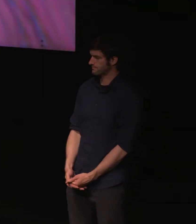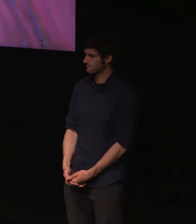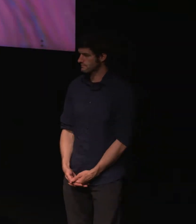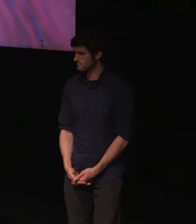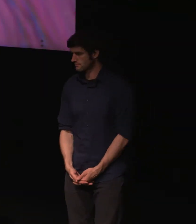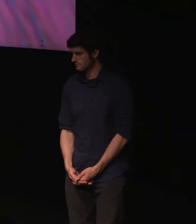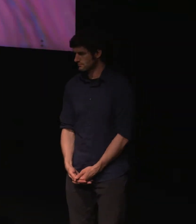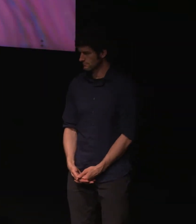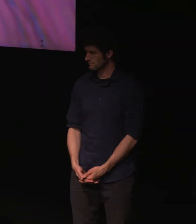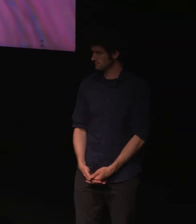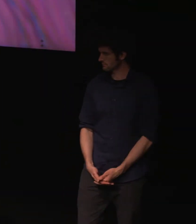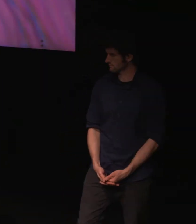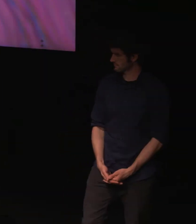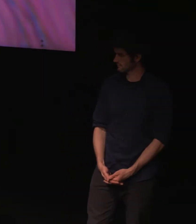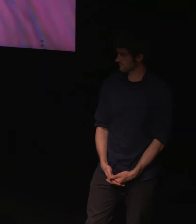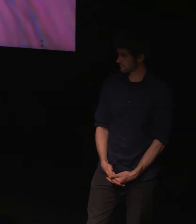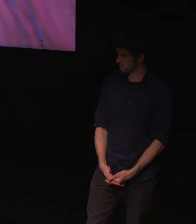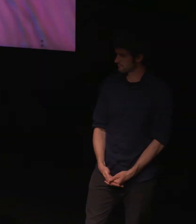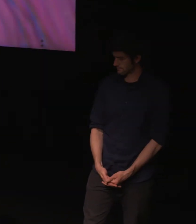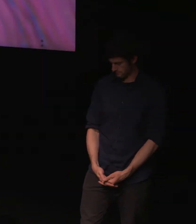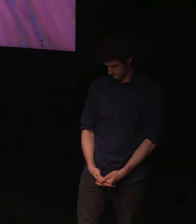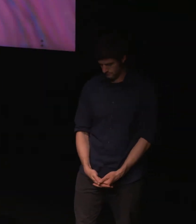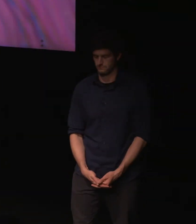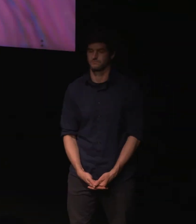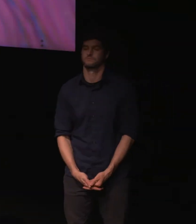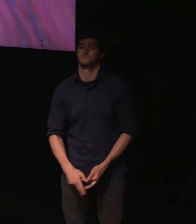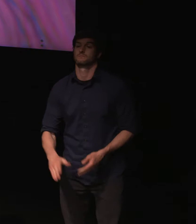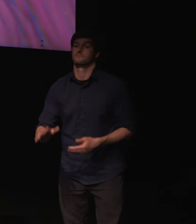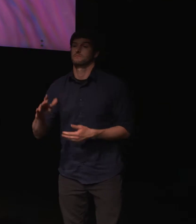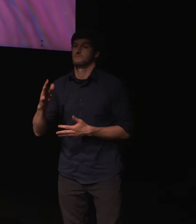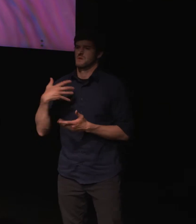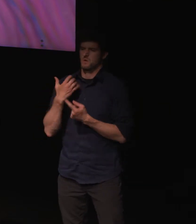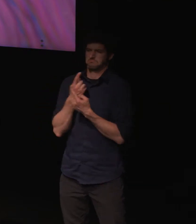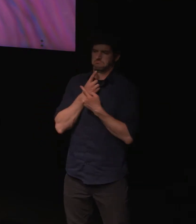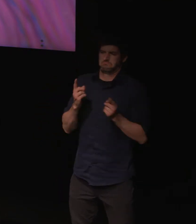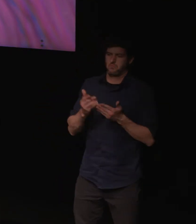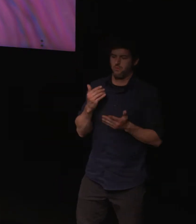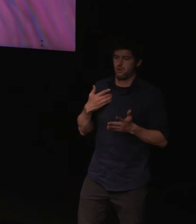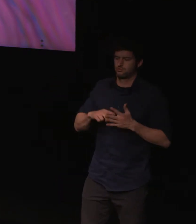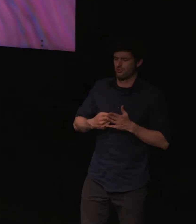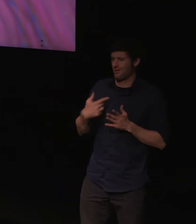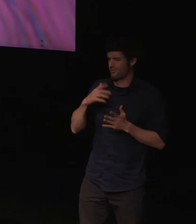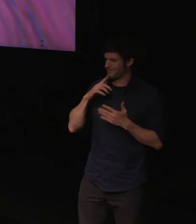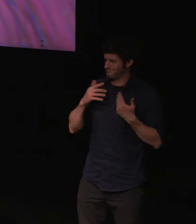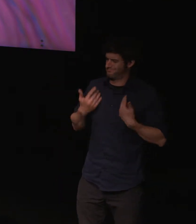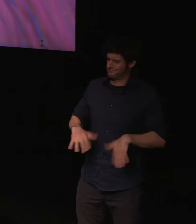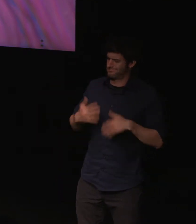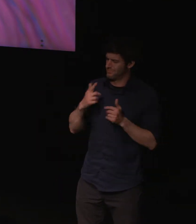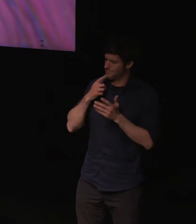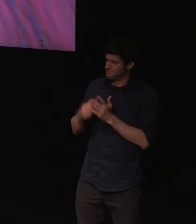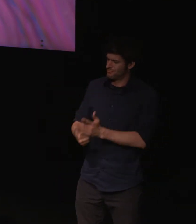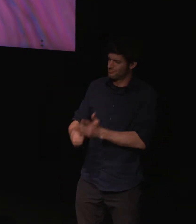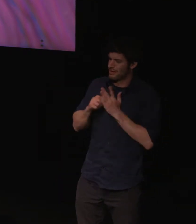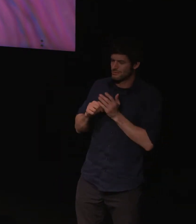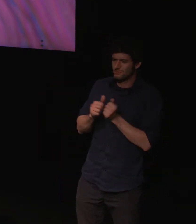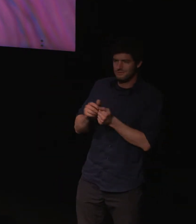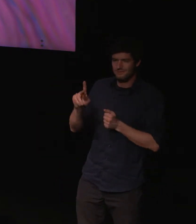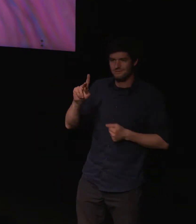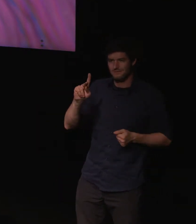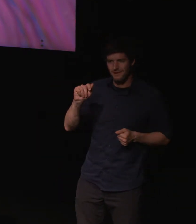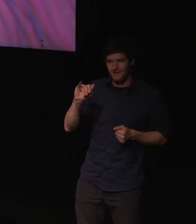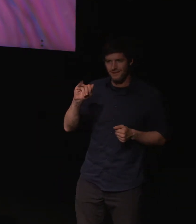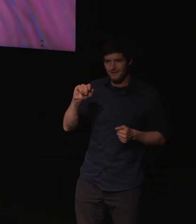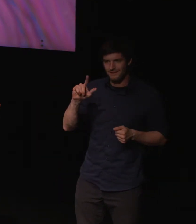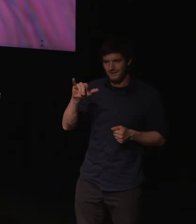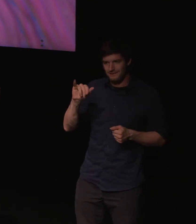You guys, I just want to say before I start, I'm so incredibly impressed with Kaitlyn. I'm proud of her. She